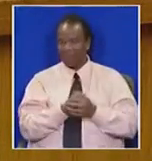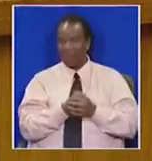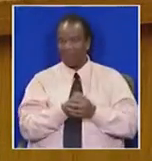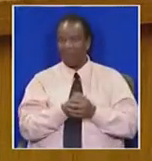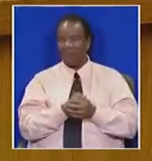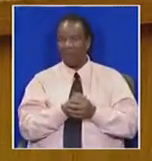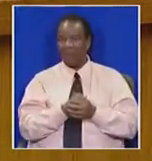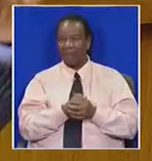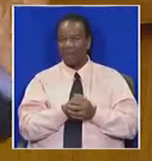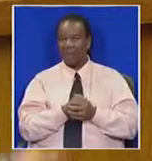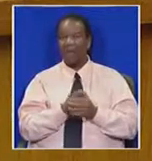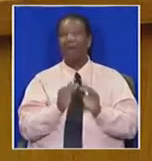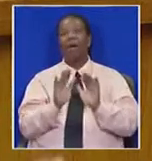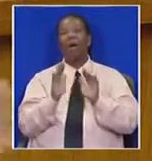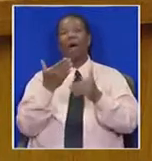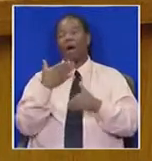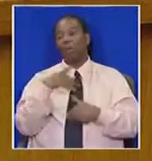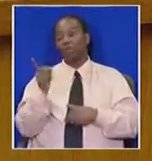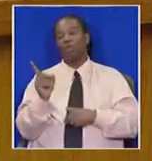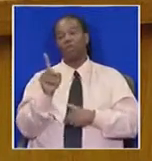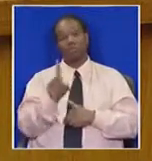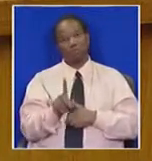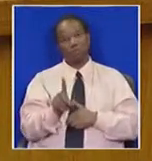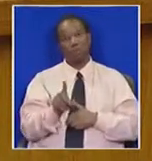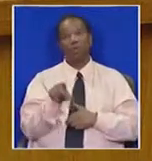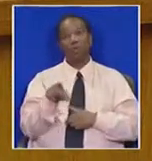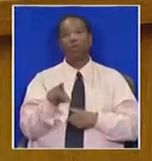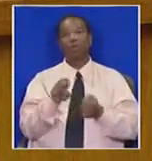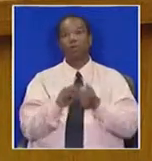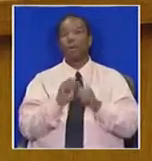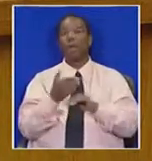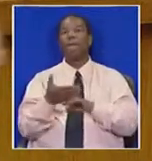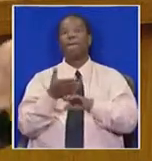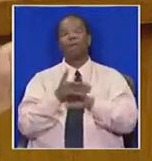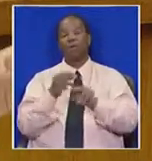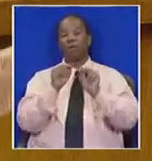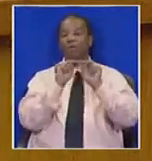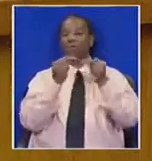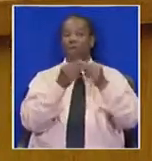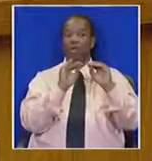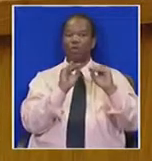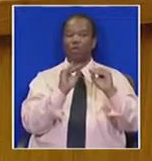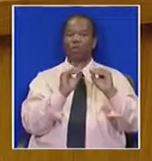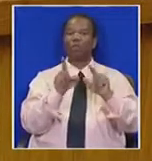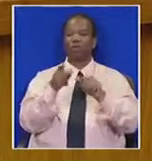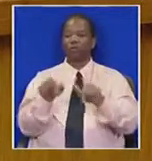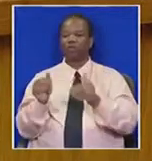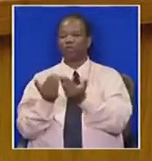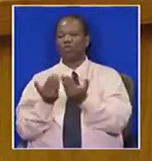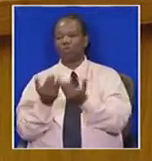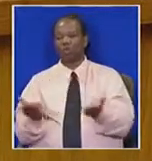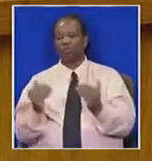to come back and attend to those issues before he can speak about national education issues.